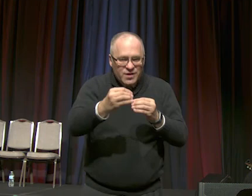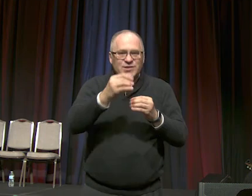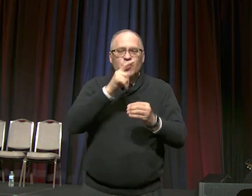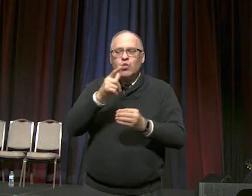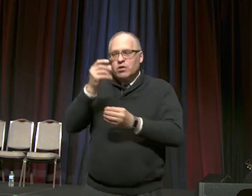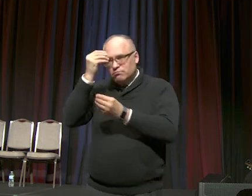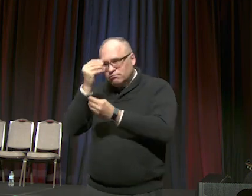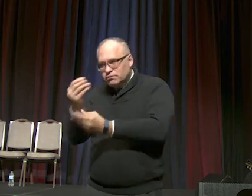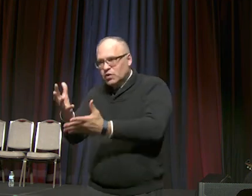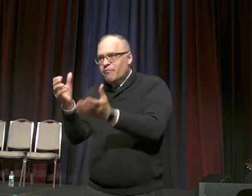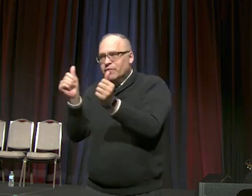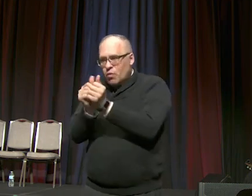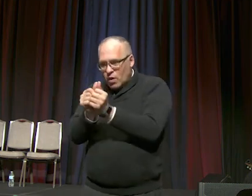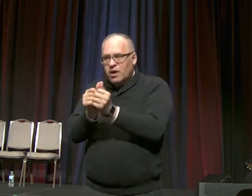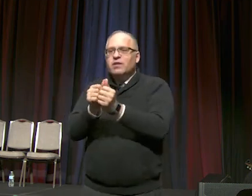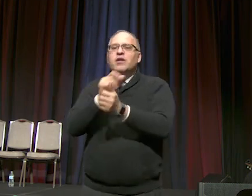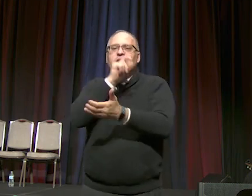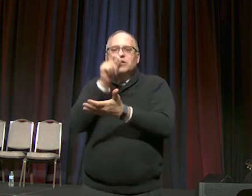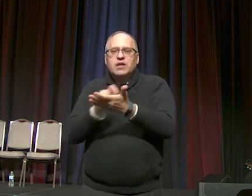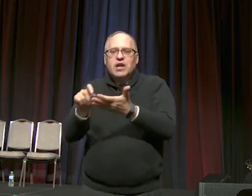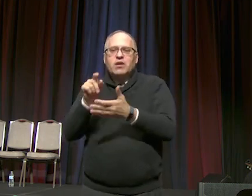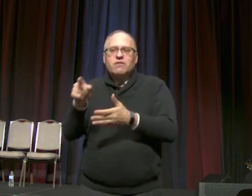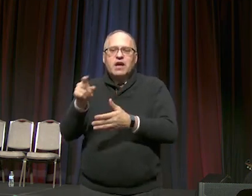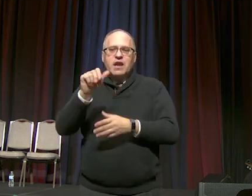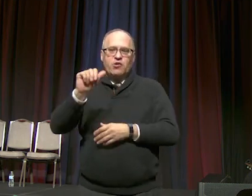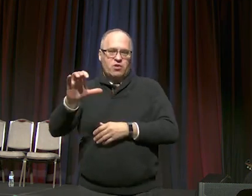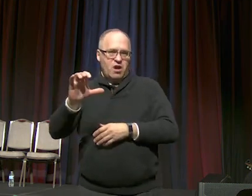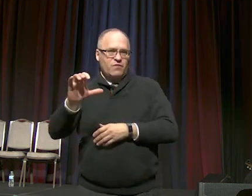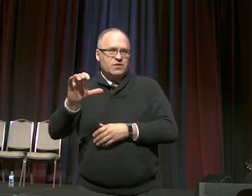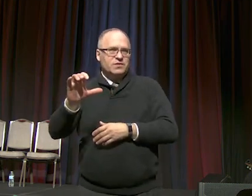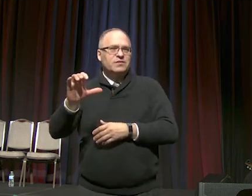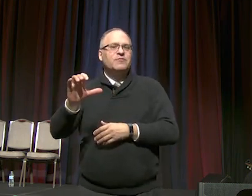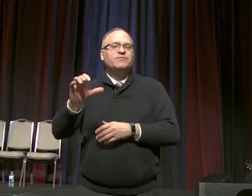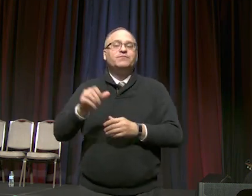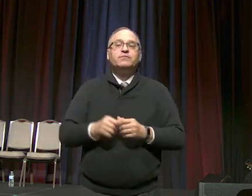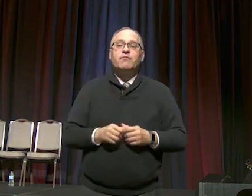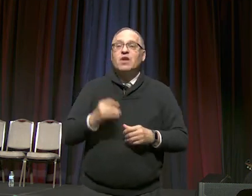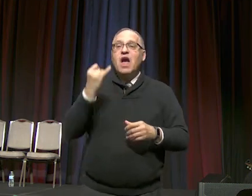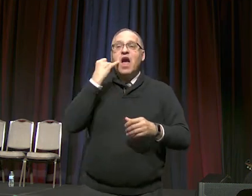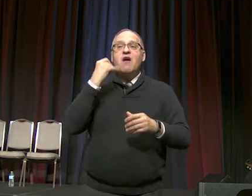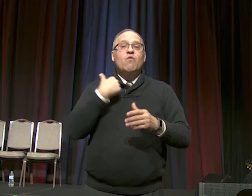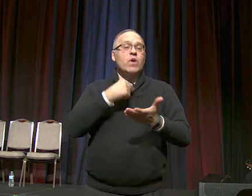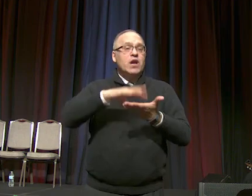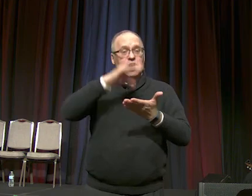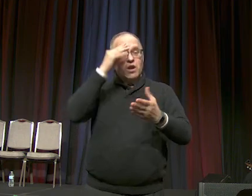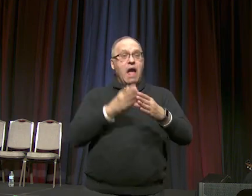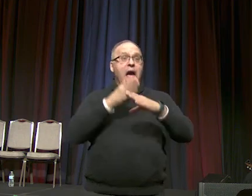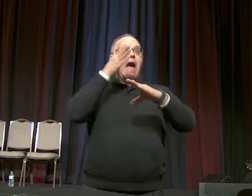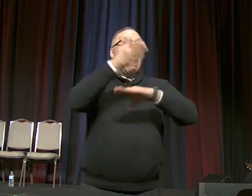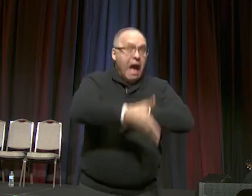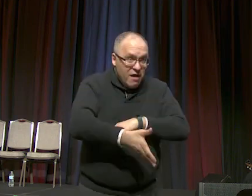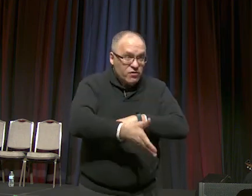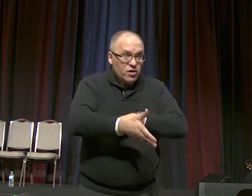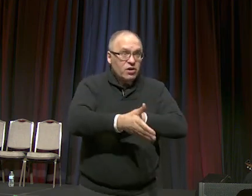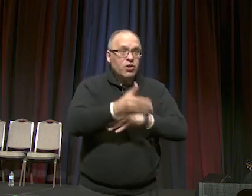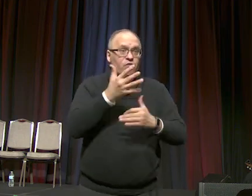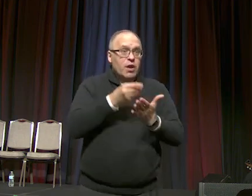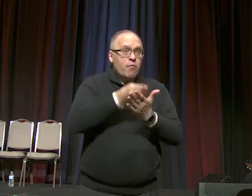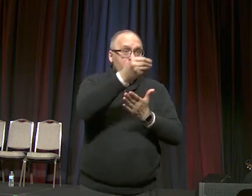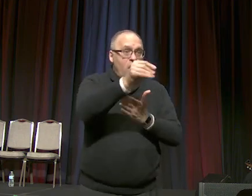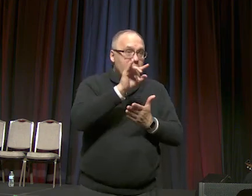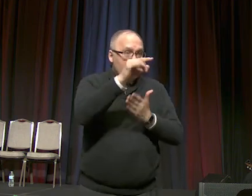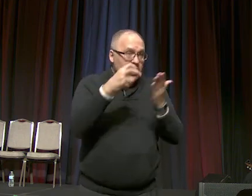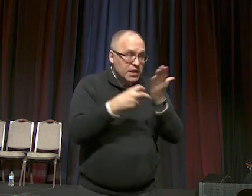annual conference. If we learn about the change after airline tickets are purchased, the process is different because